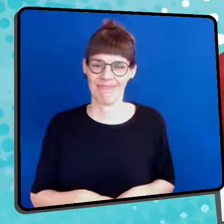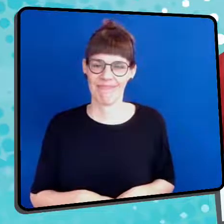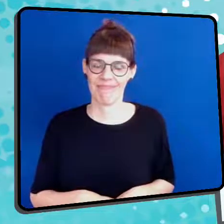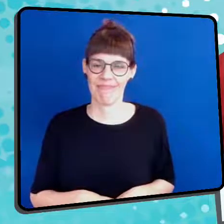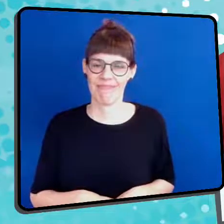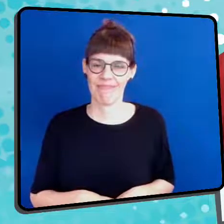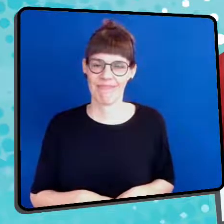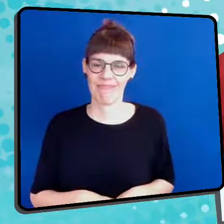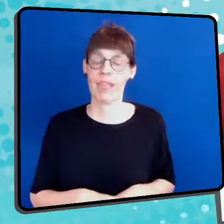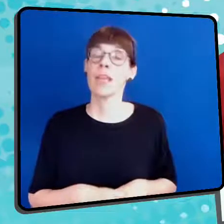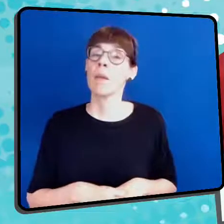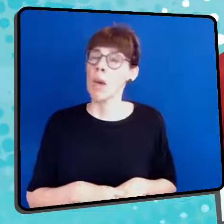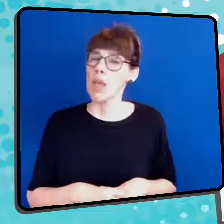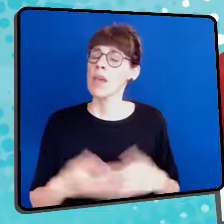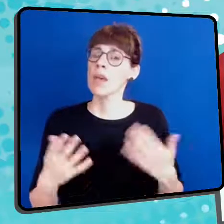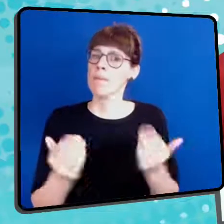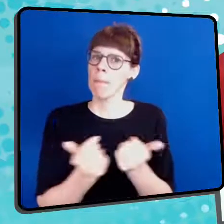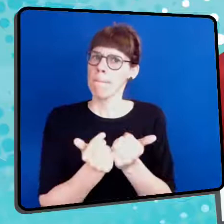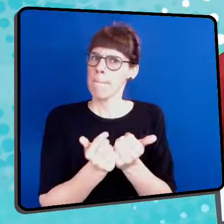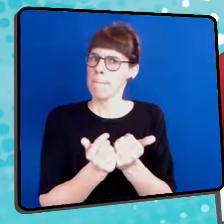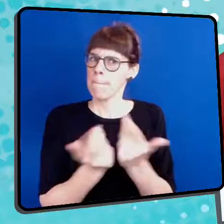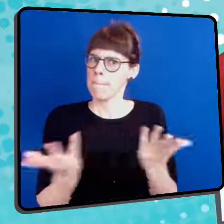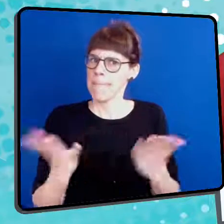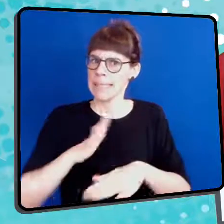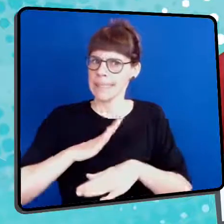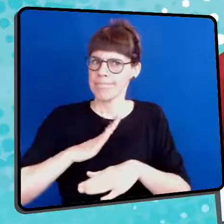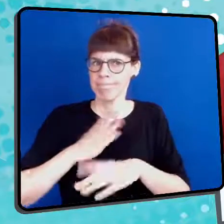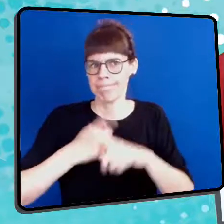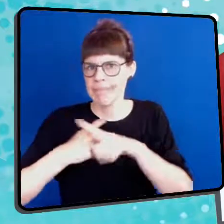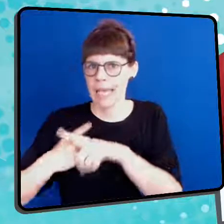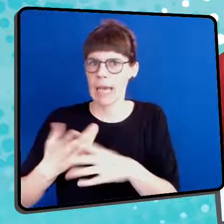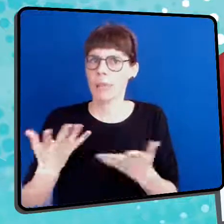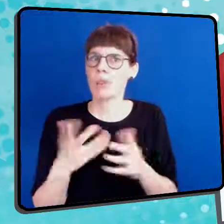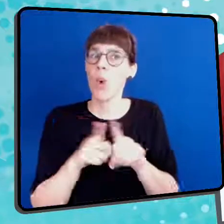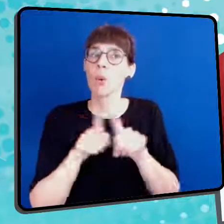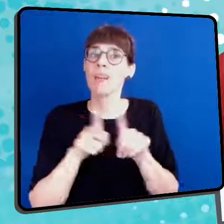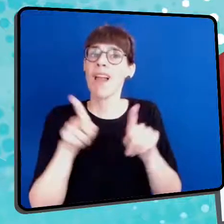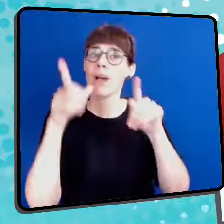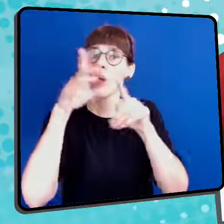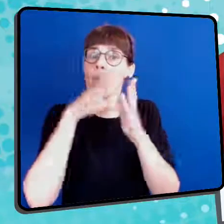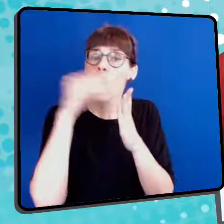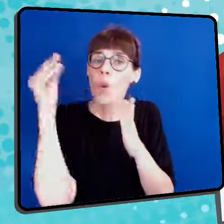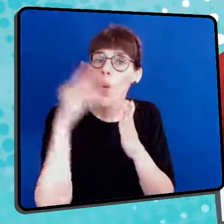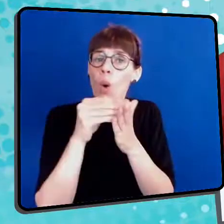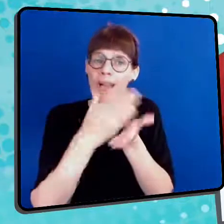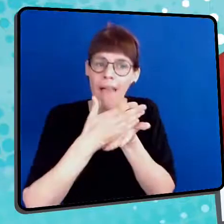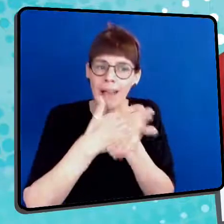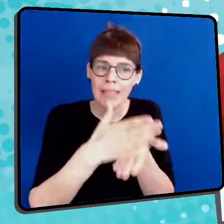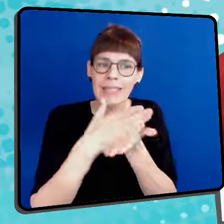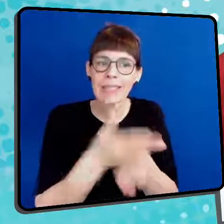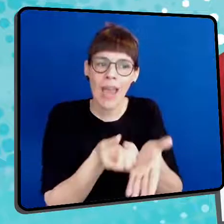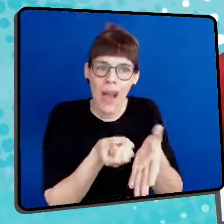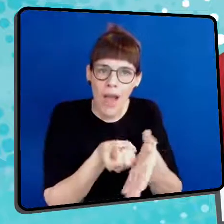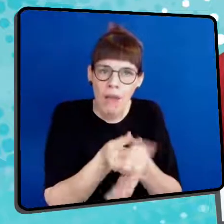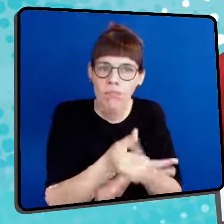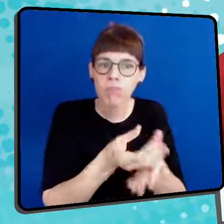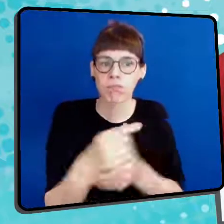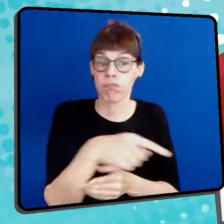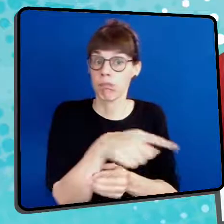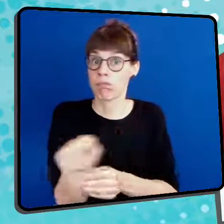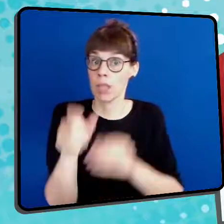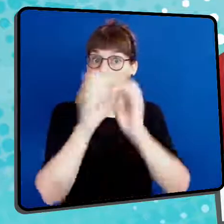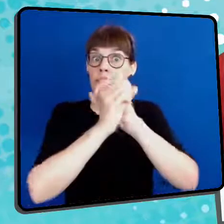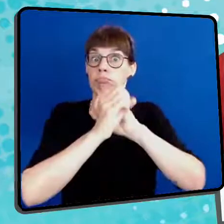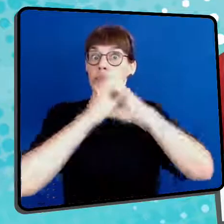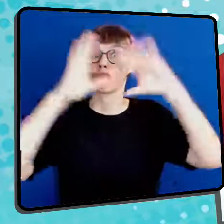your customers, you have to share a little bit of learning with them. So they need to be able to understand kind of when